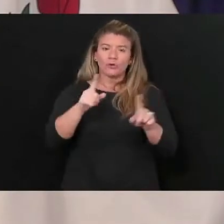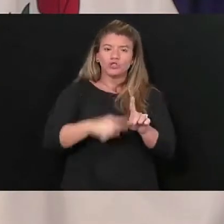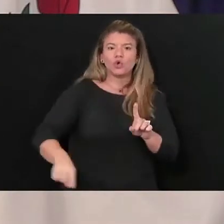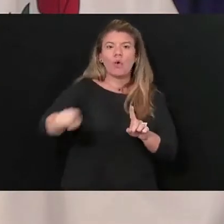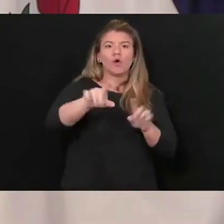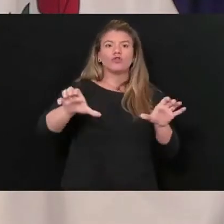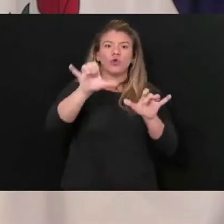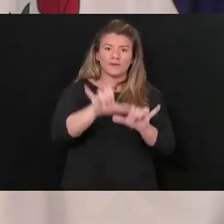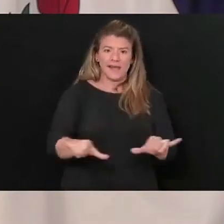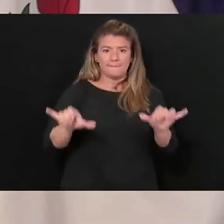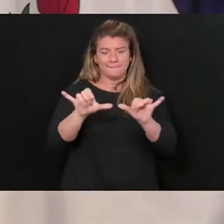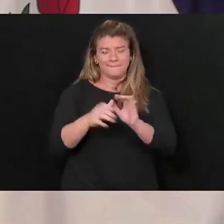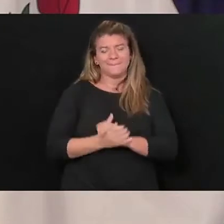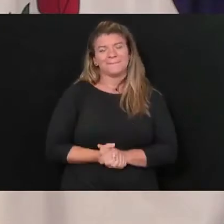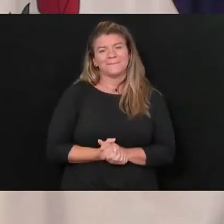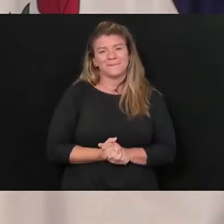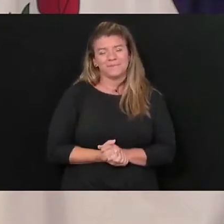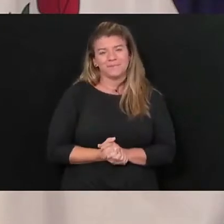and do that, please.